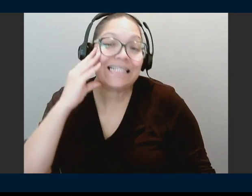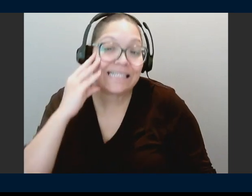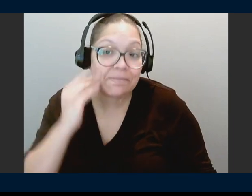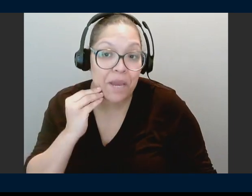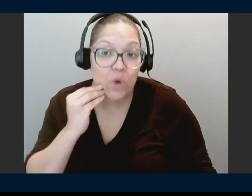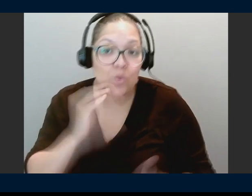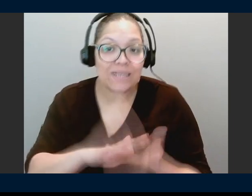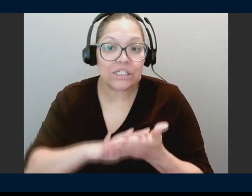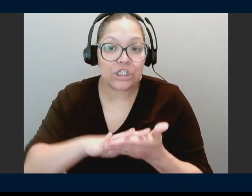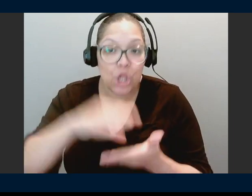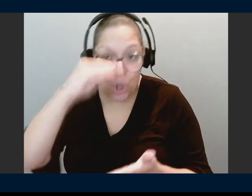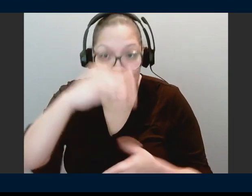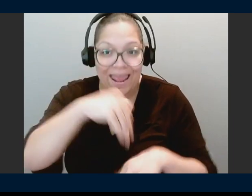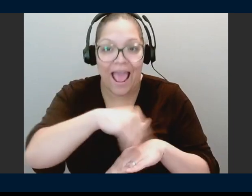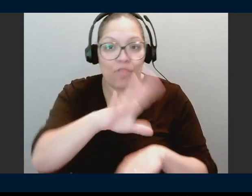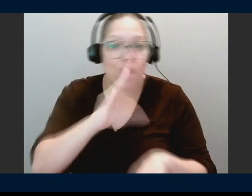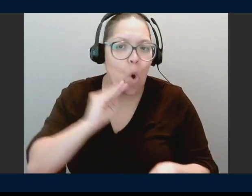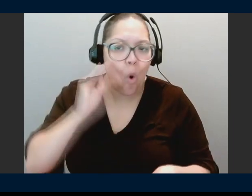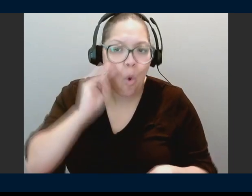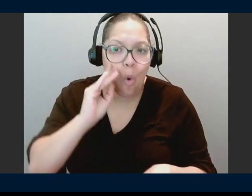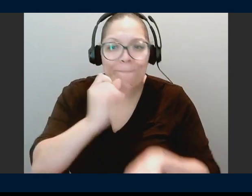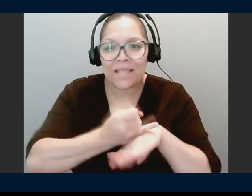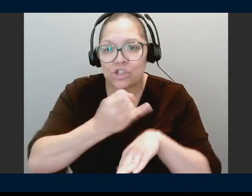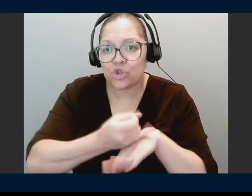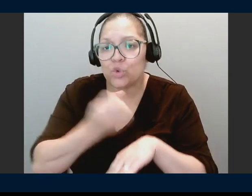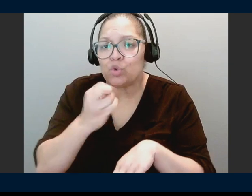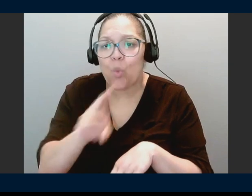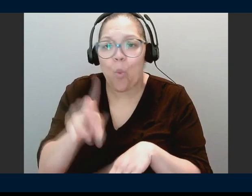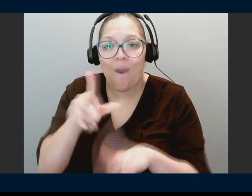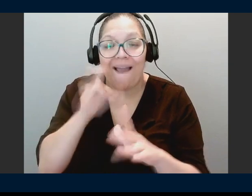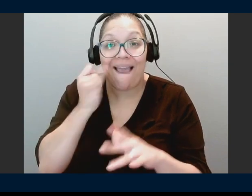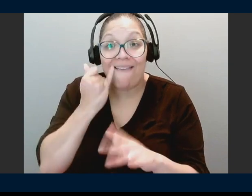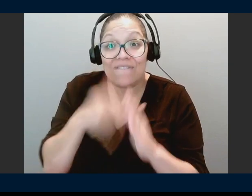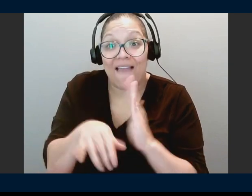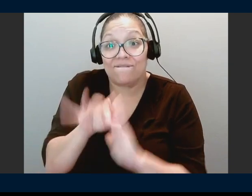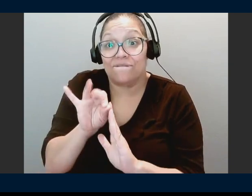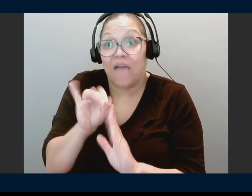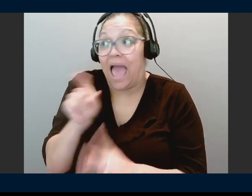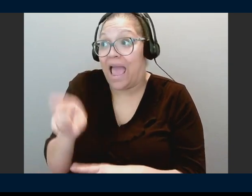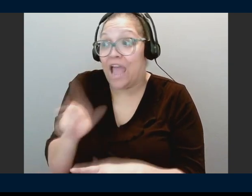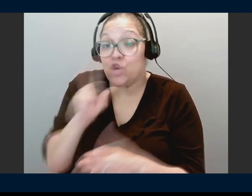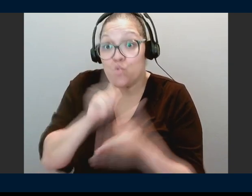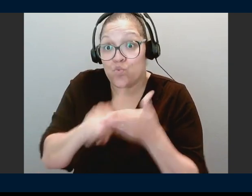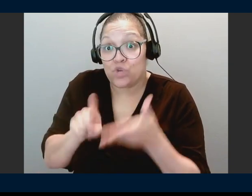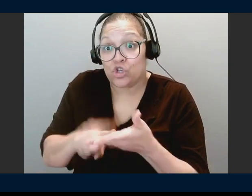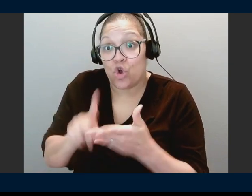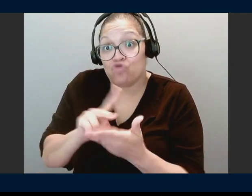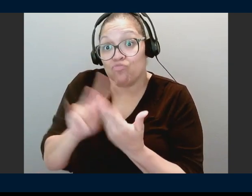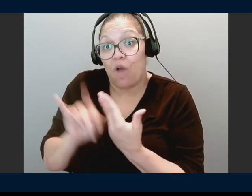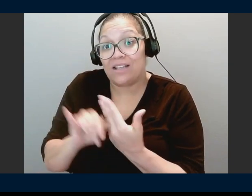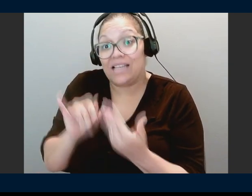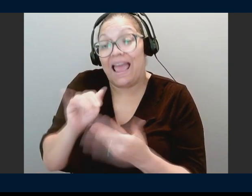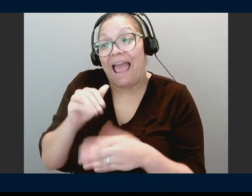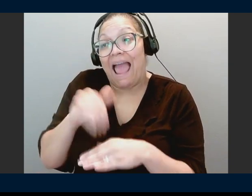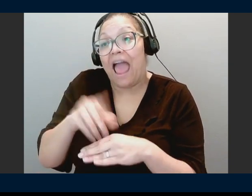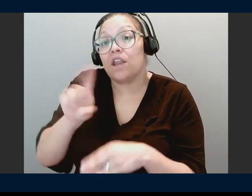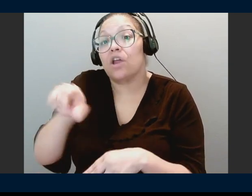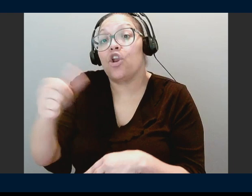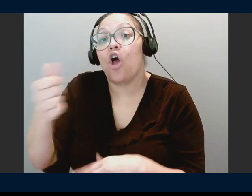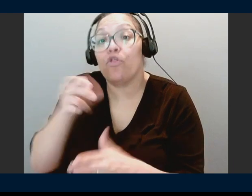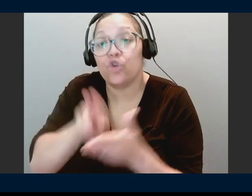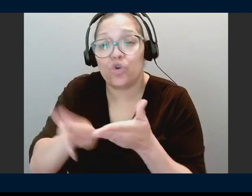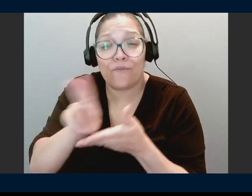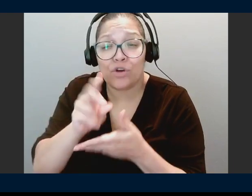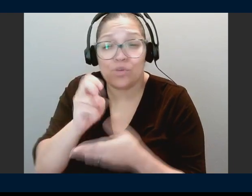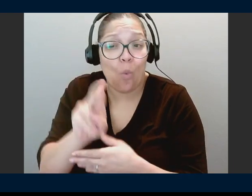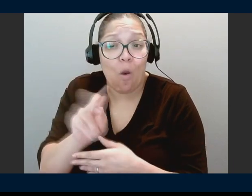home institutions, or if they find a research project at another university or another lab